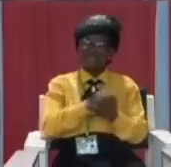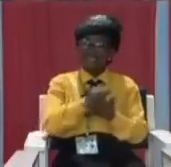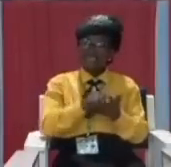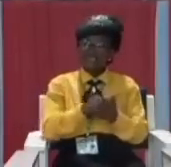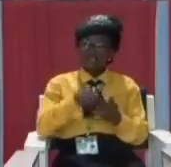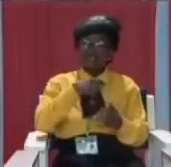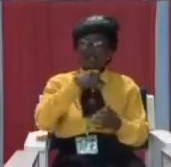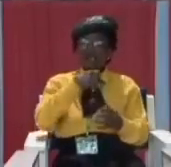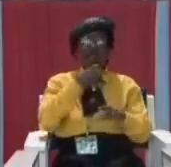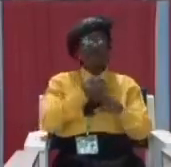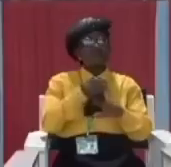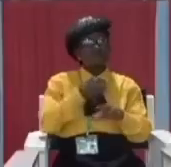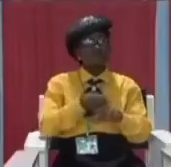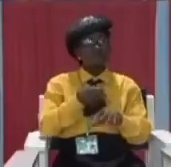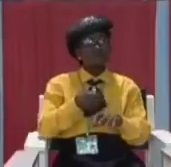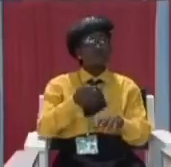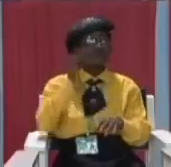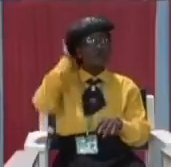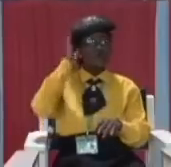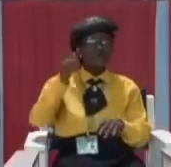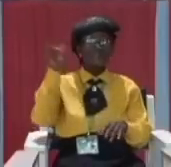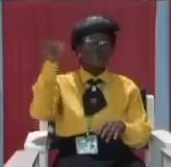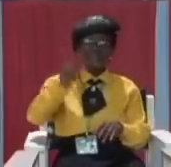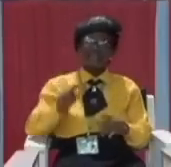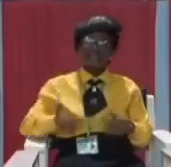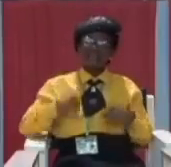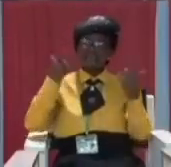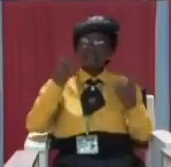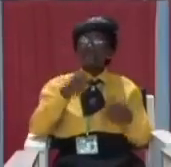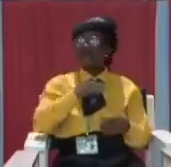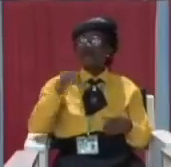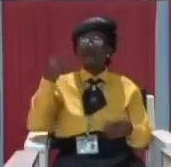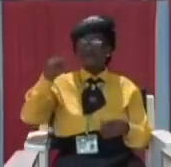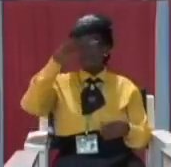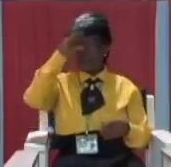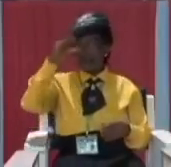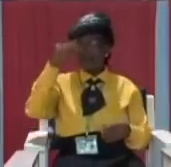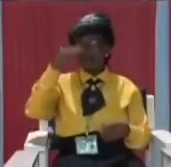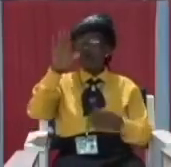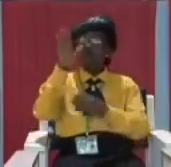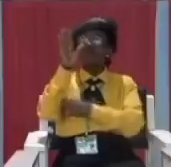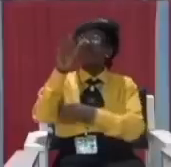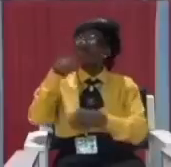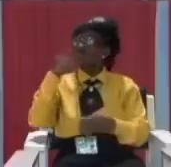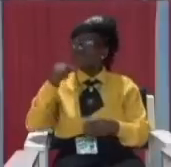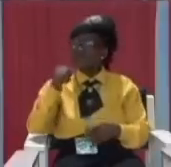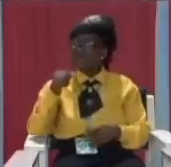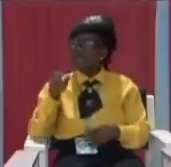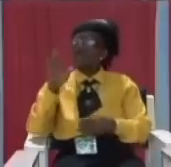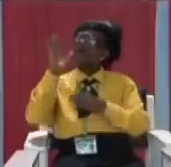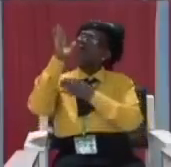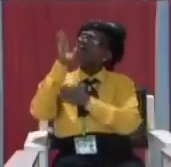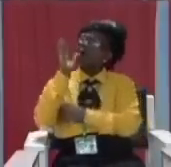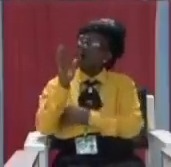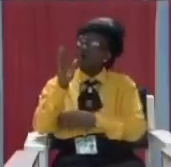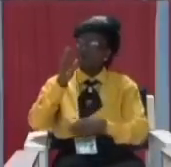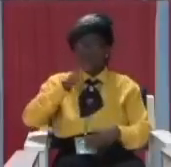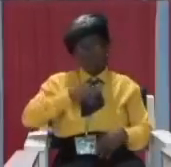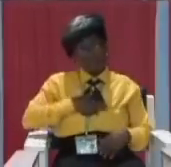And the man of God said, God, my faith can't carry